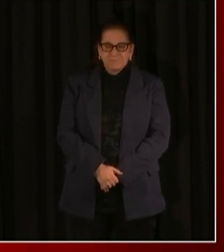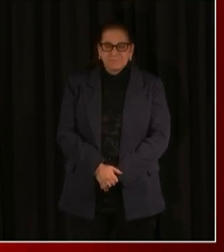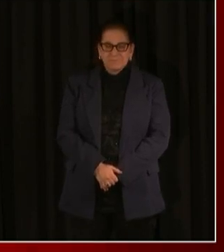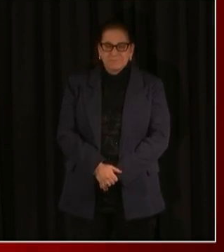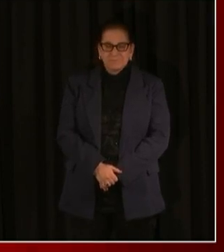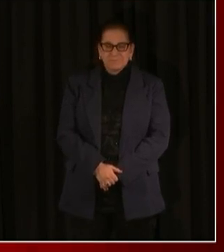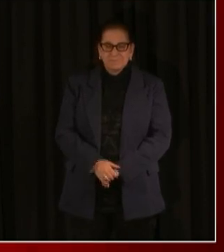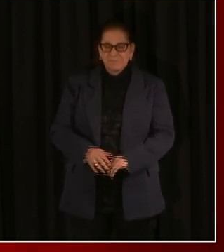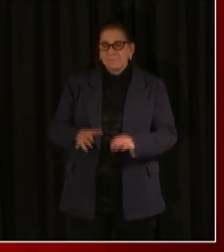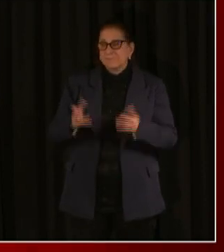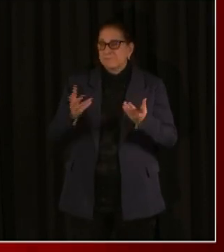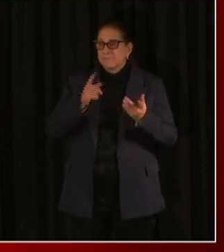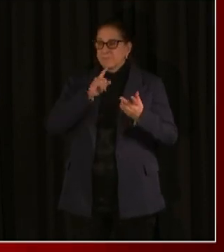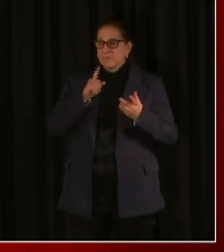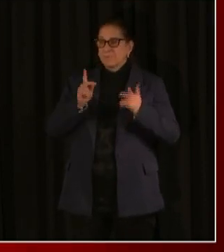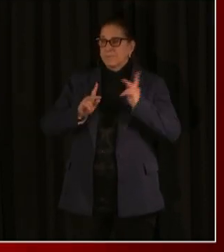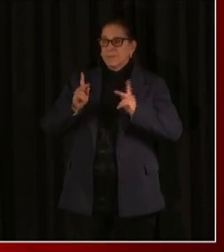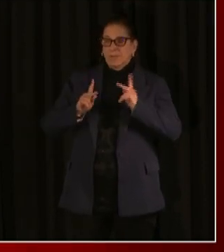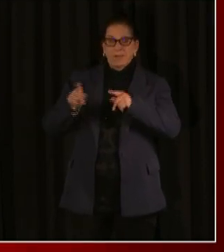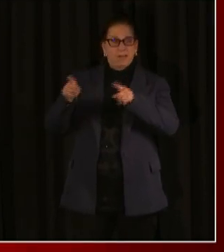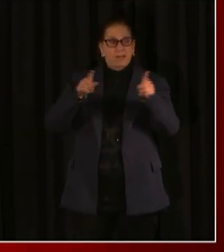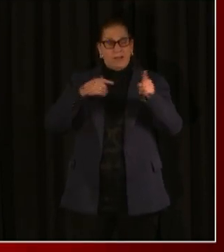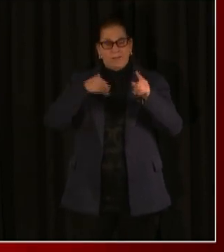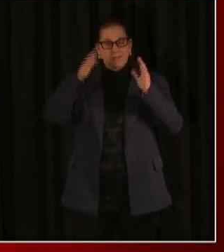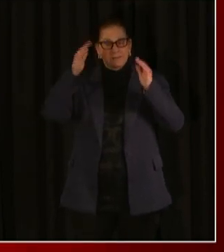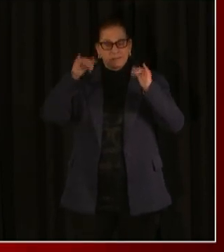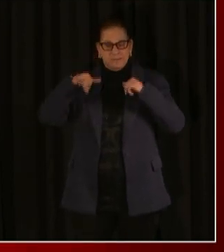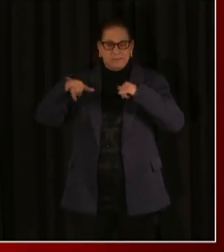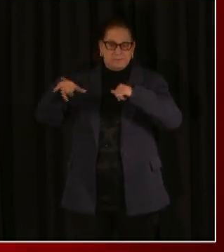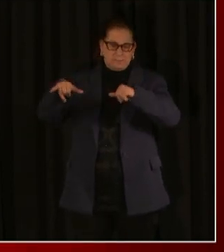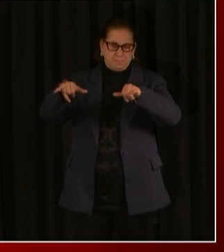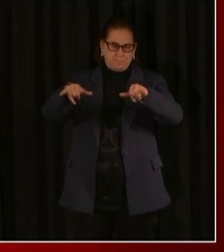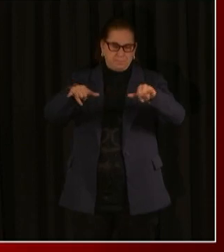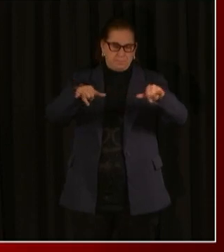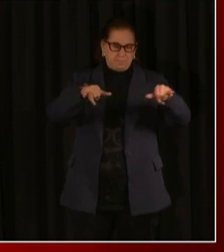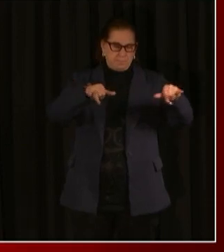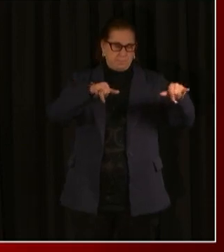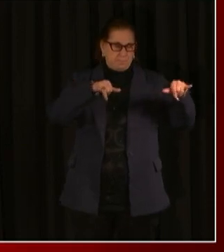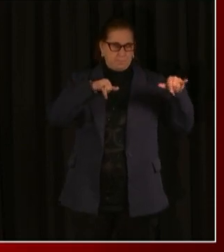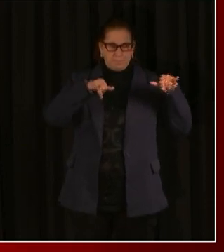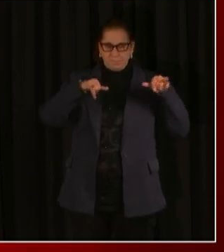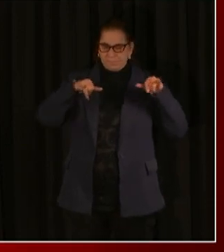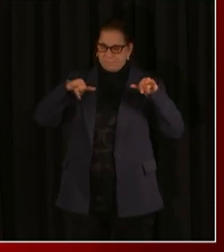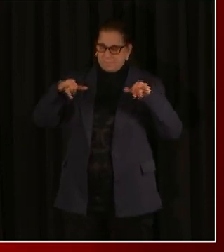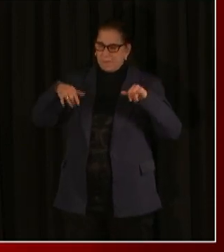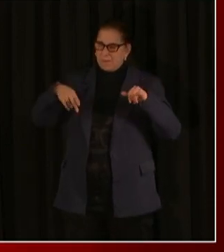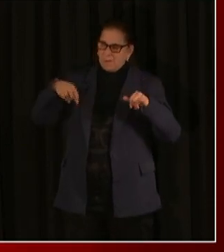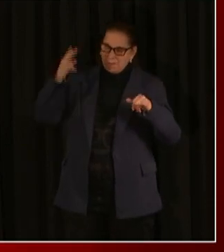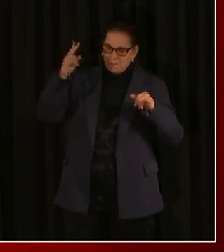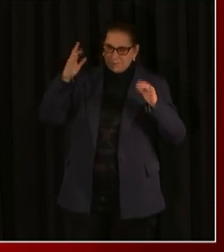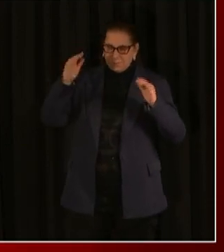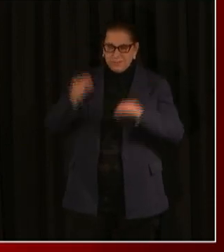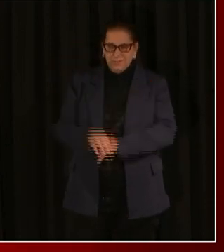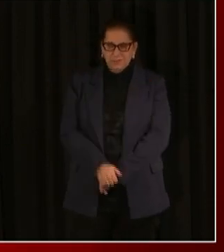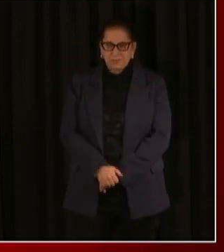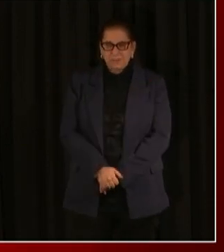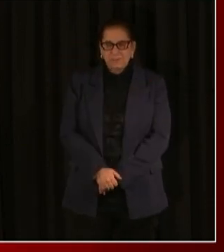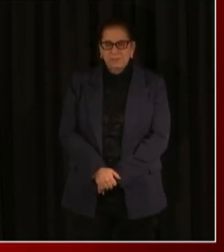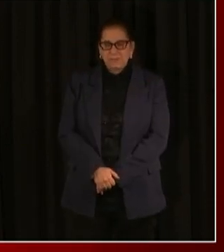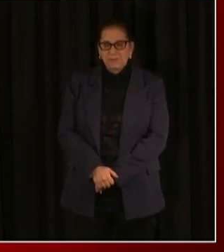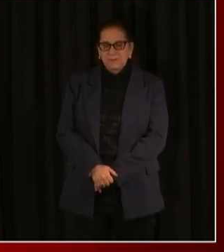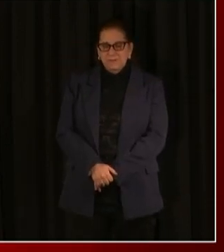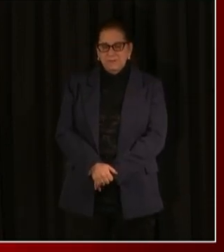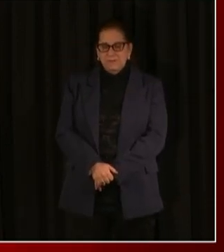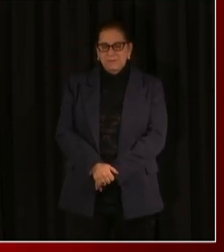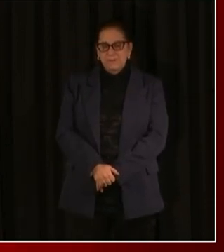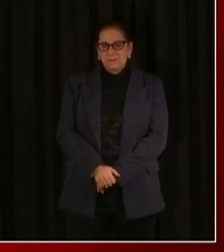were skipped. What set things up is that the vaccine was manufactured proactively while the clinical trials were still in